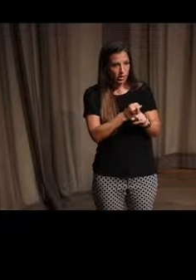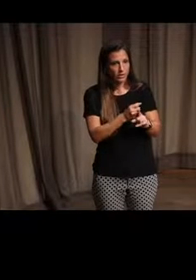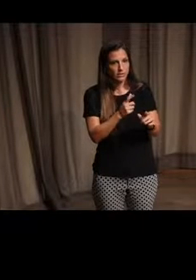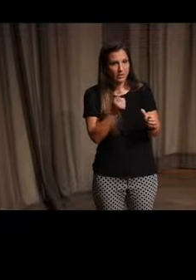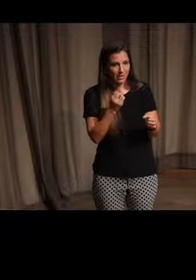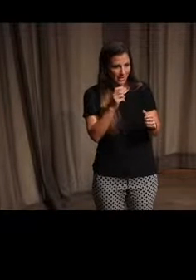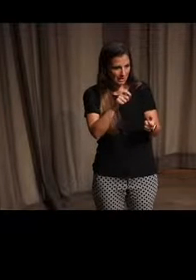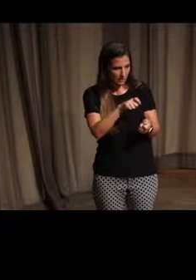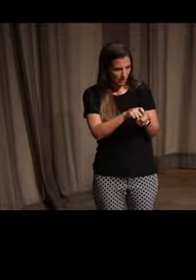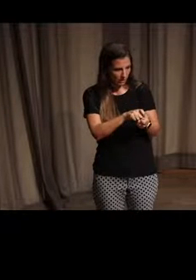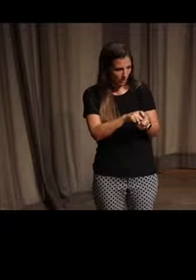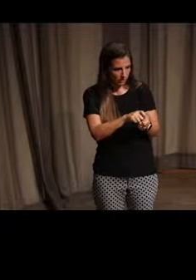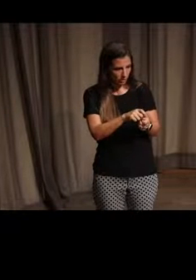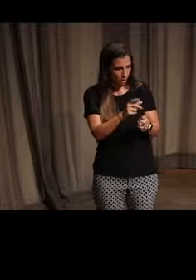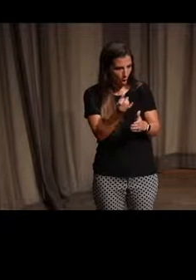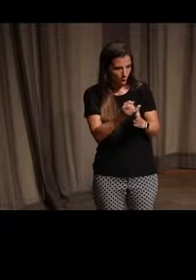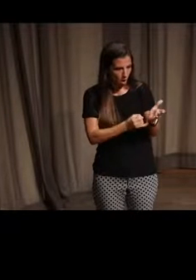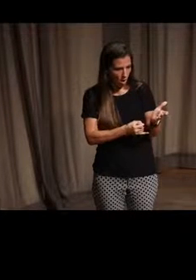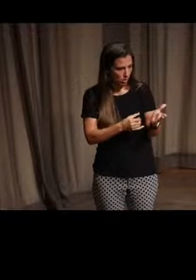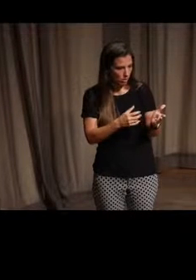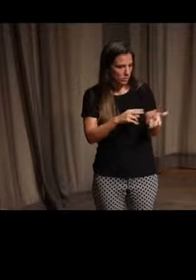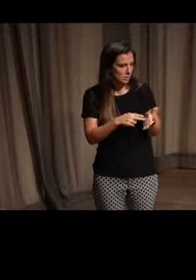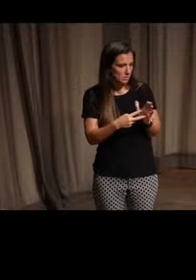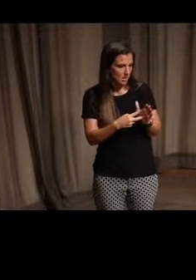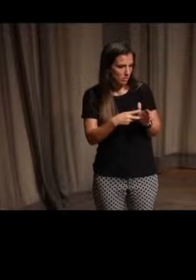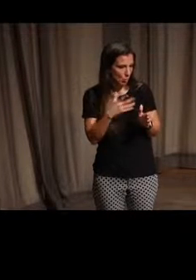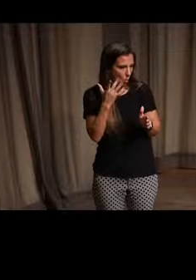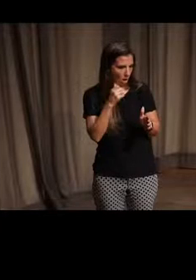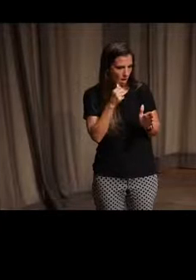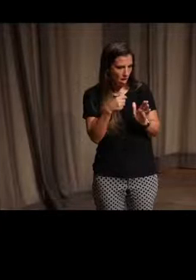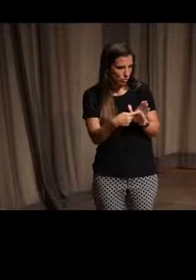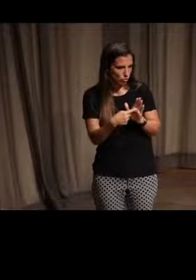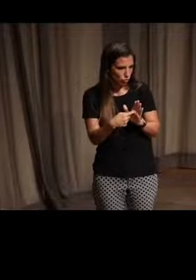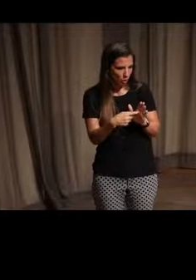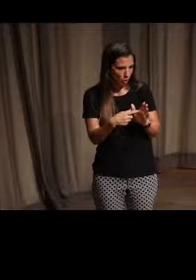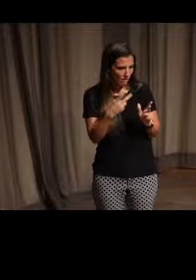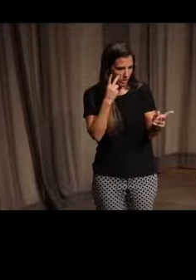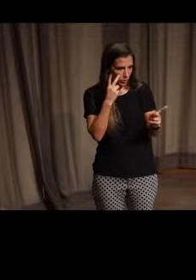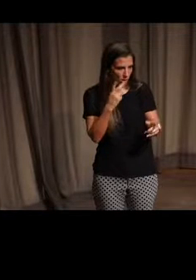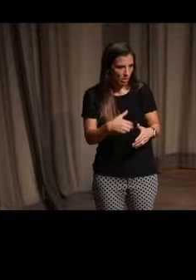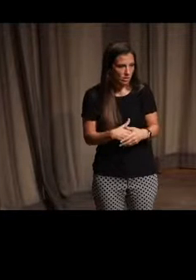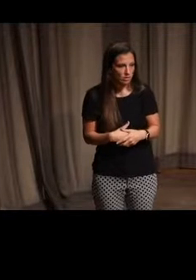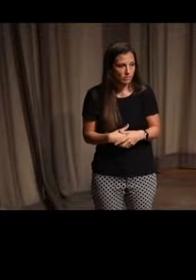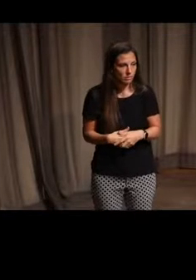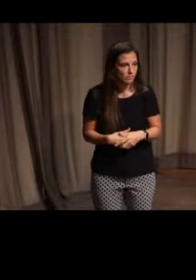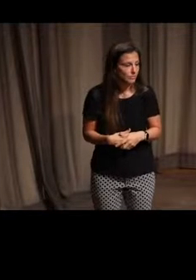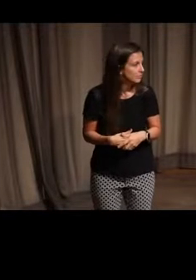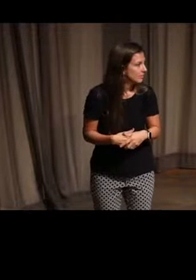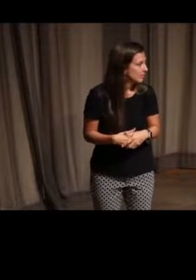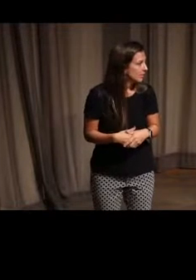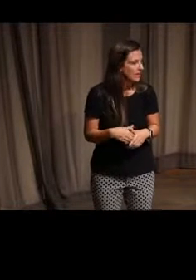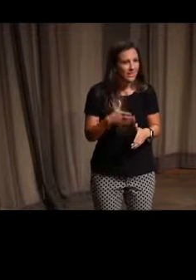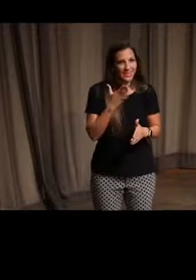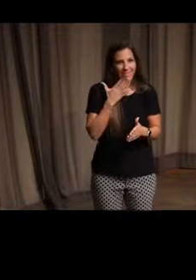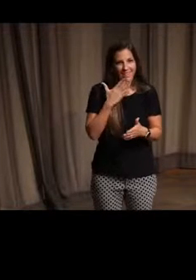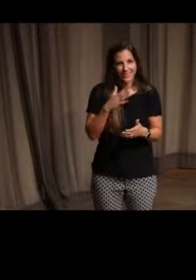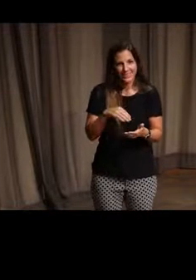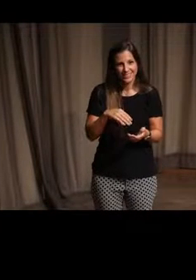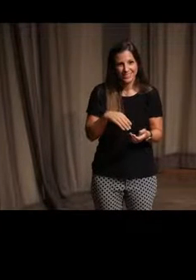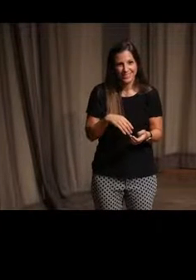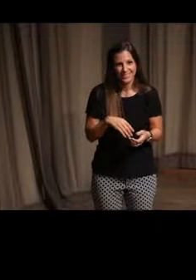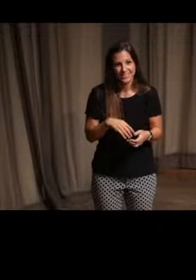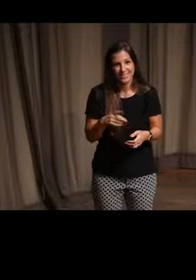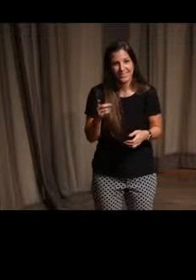this particular instance, what does it mean for you to not show? Yeah, thank you, Dr. Dyack.